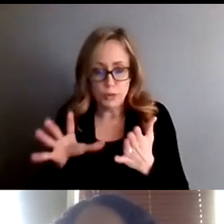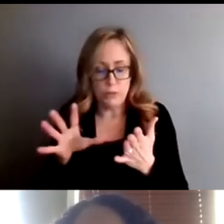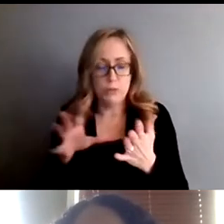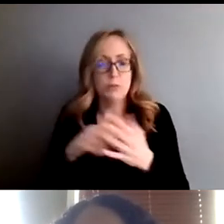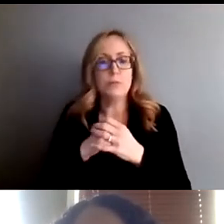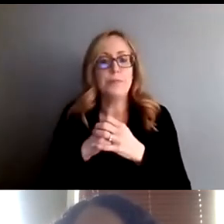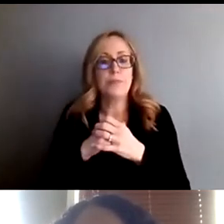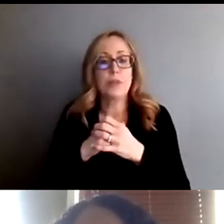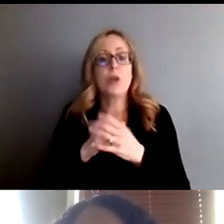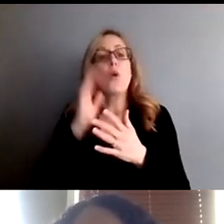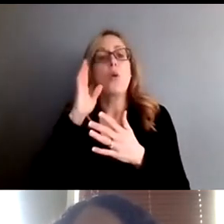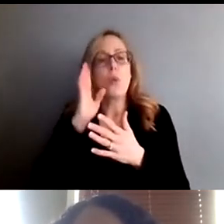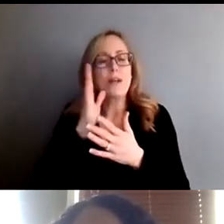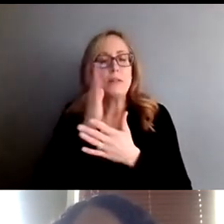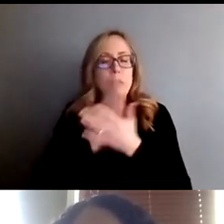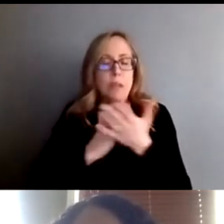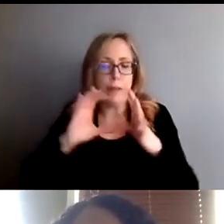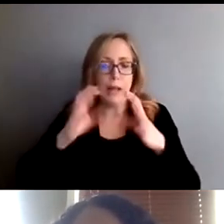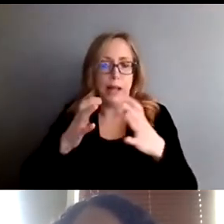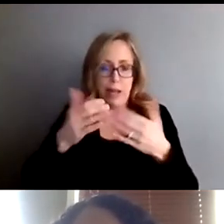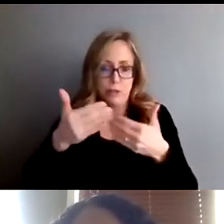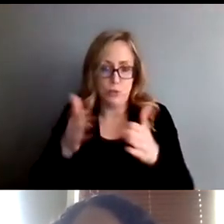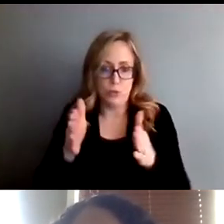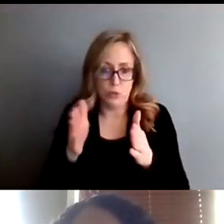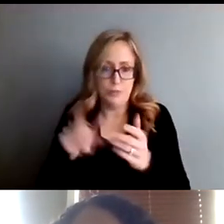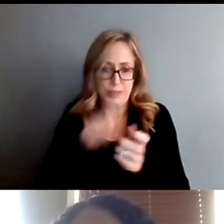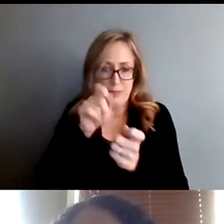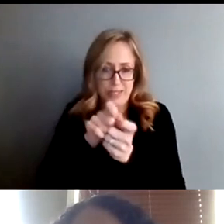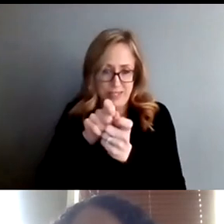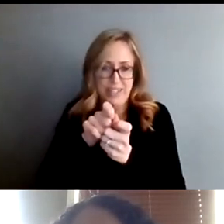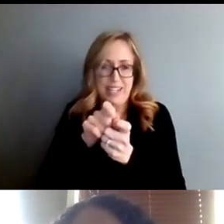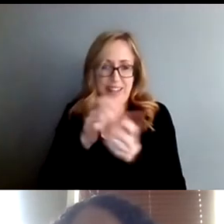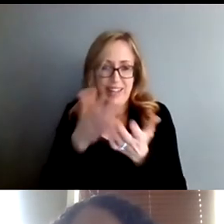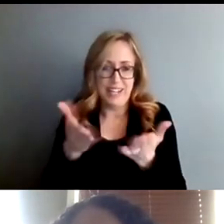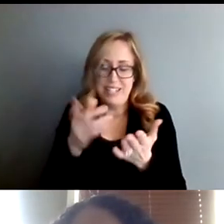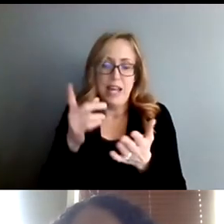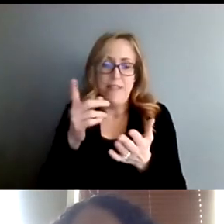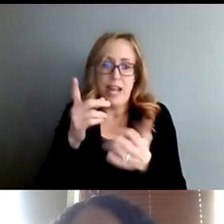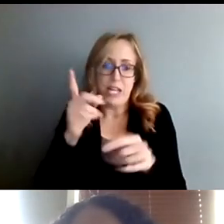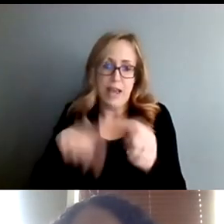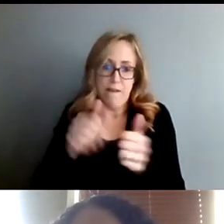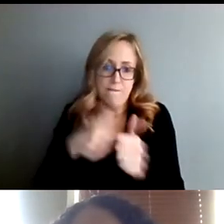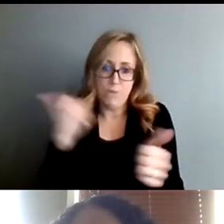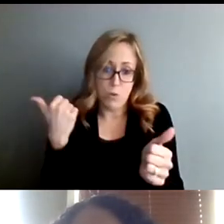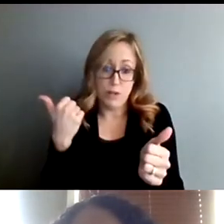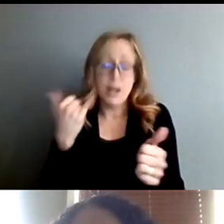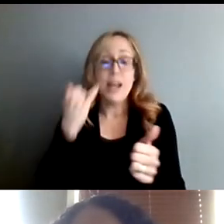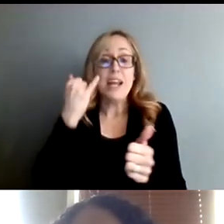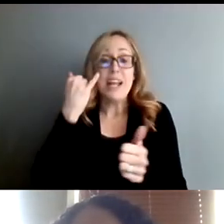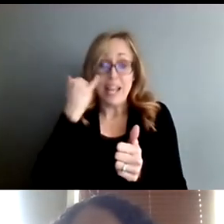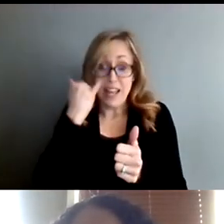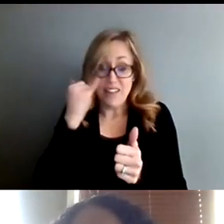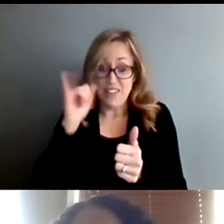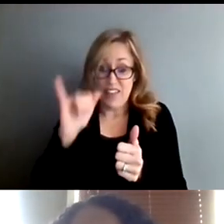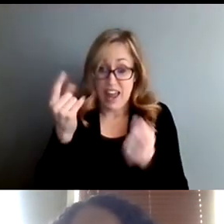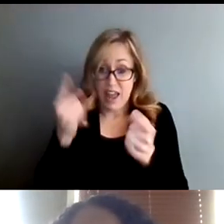some classroom-specific situations possibly where that's unavoidable. If that's the case, your school will be reaching out to you, we'll be